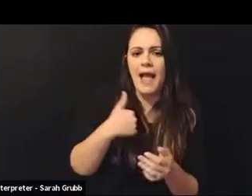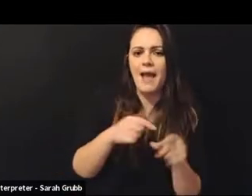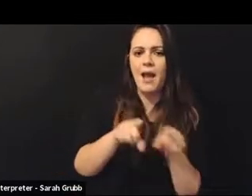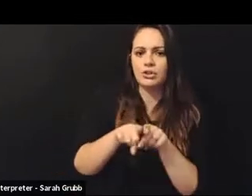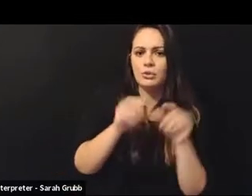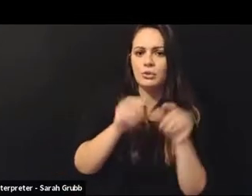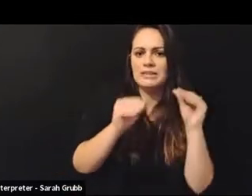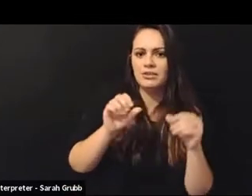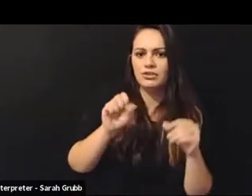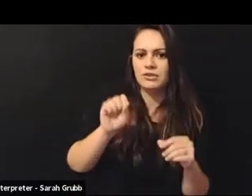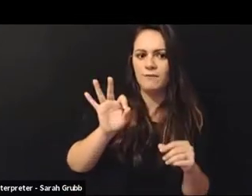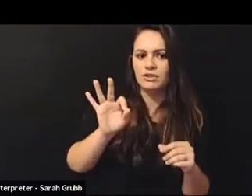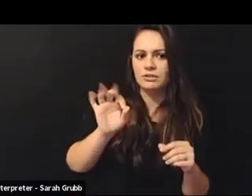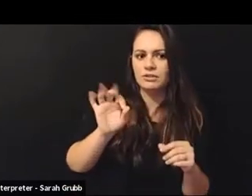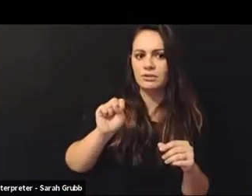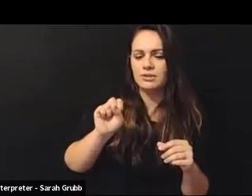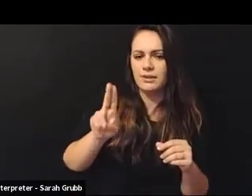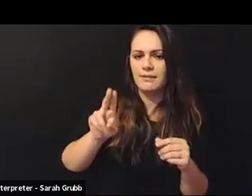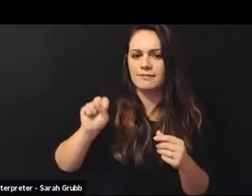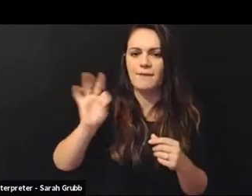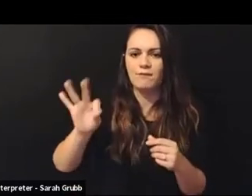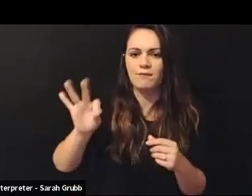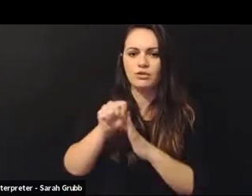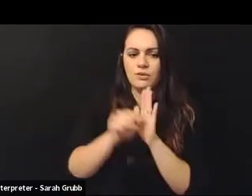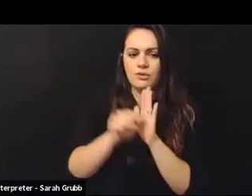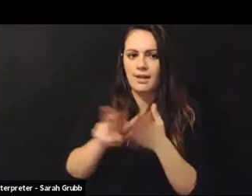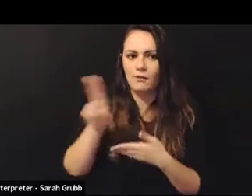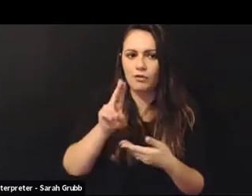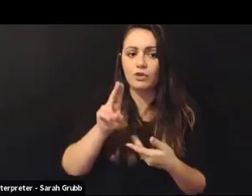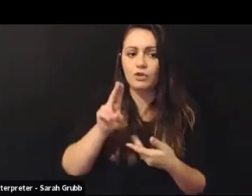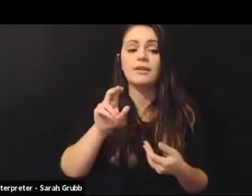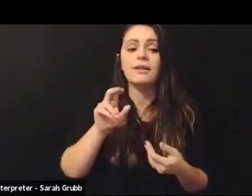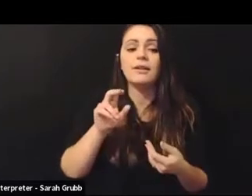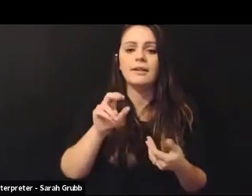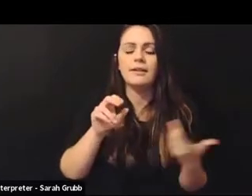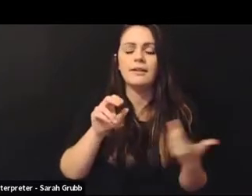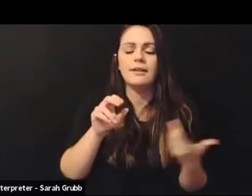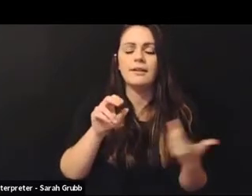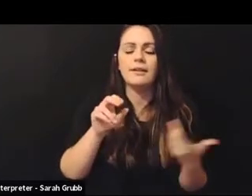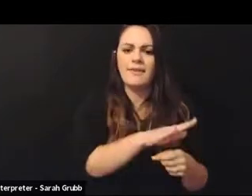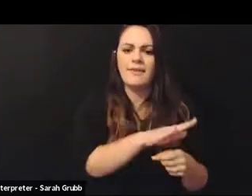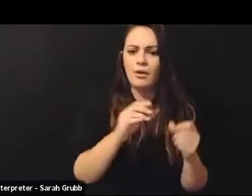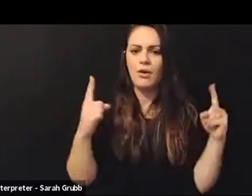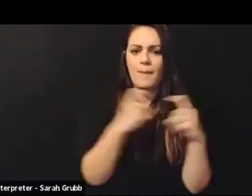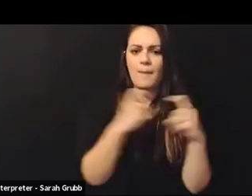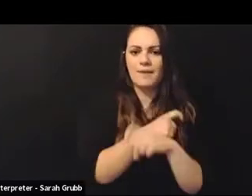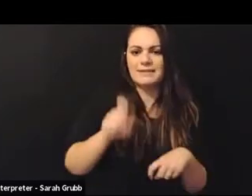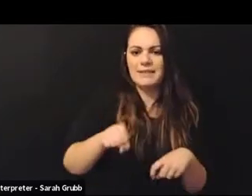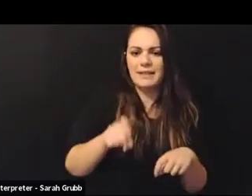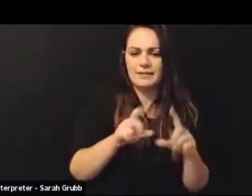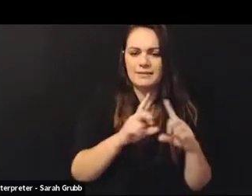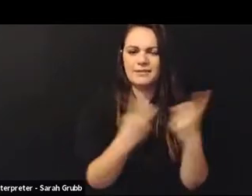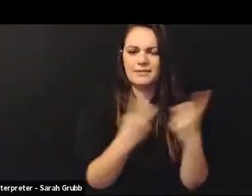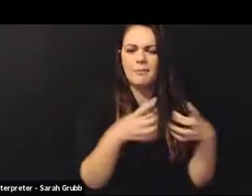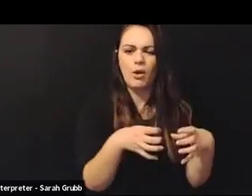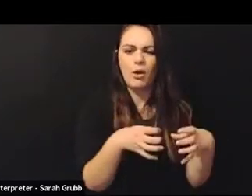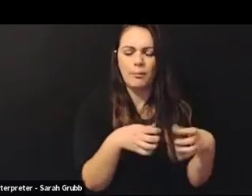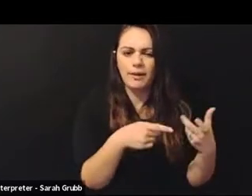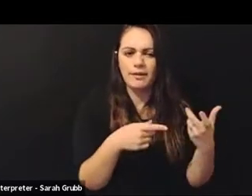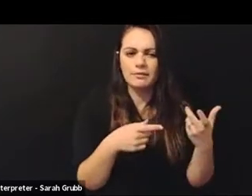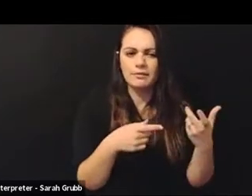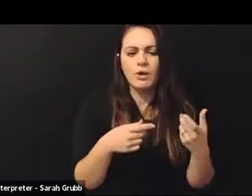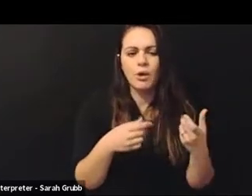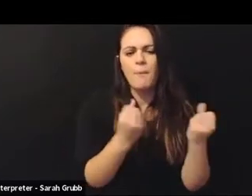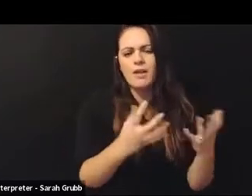in their extensive support needs department. So students with more complex needs and multiple disabilities, things like that, and